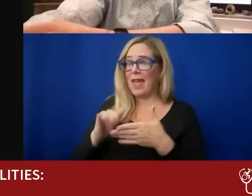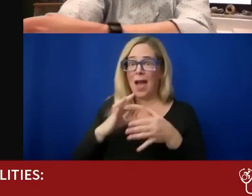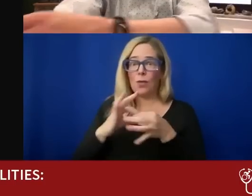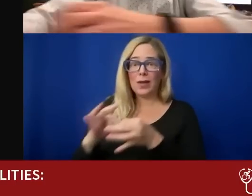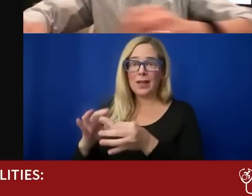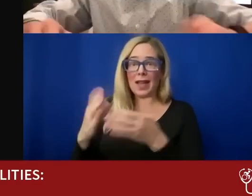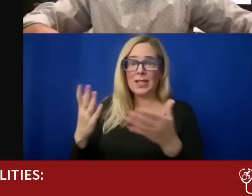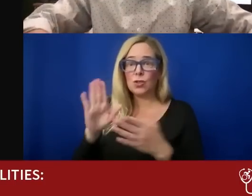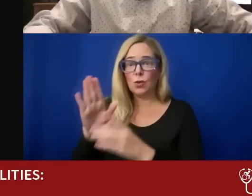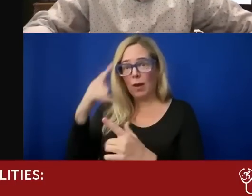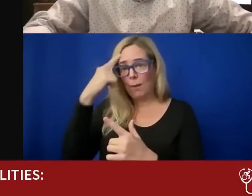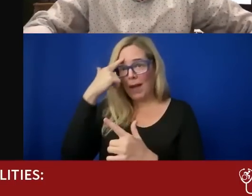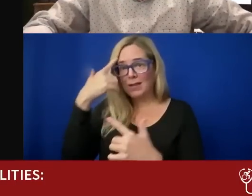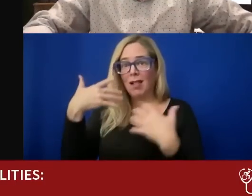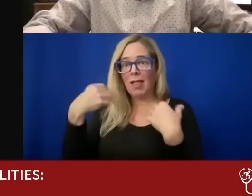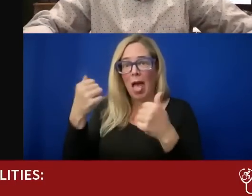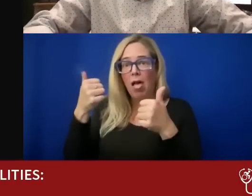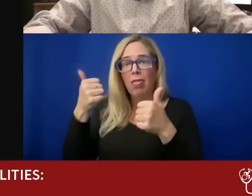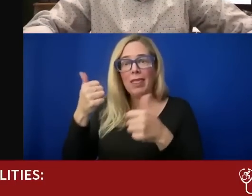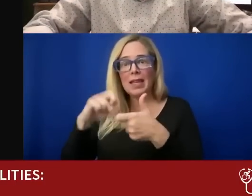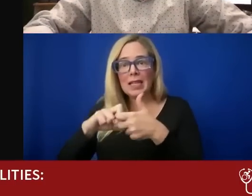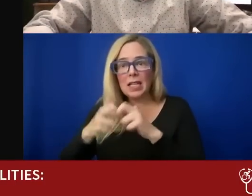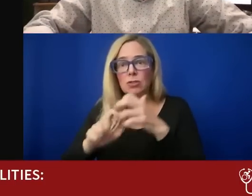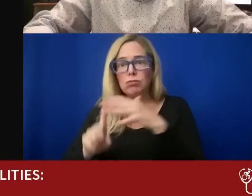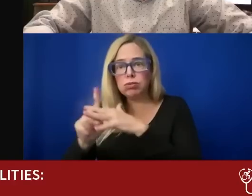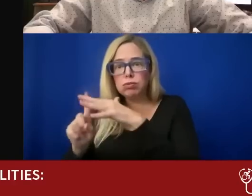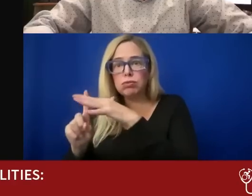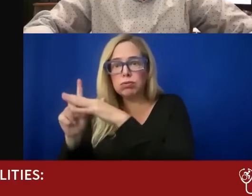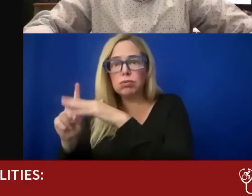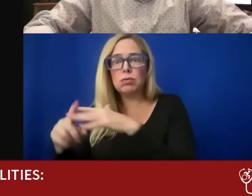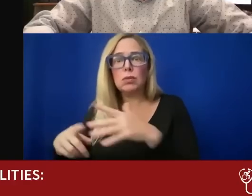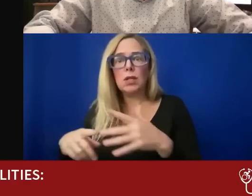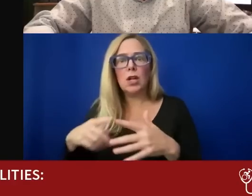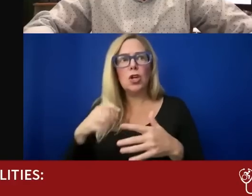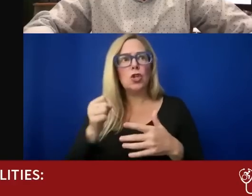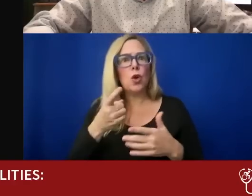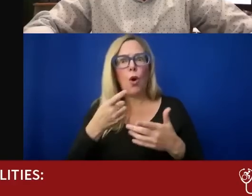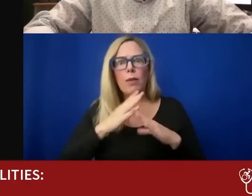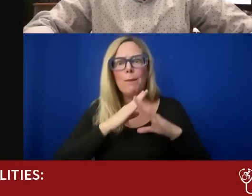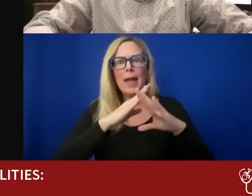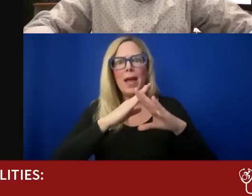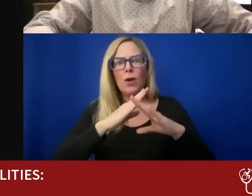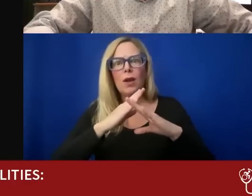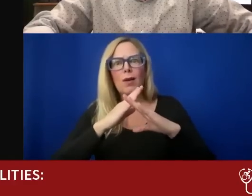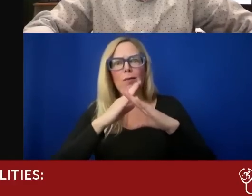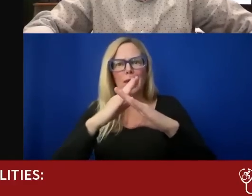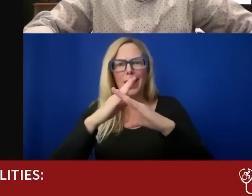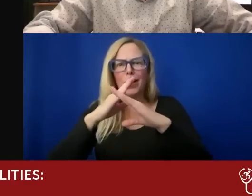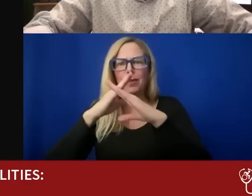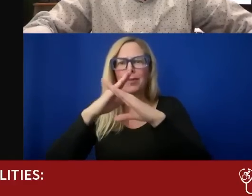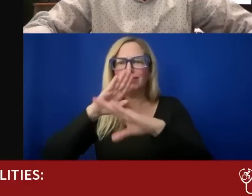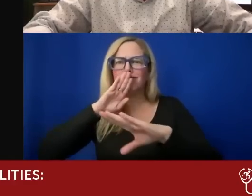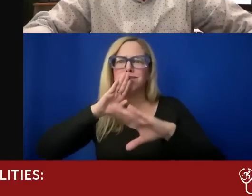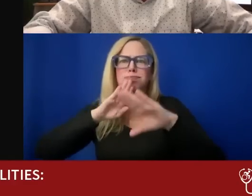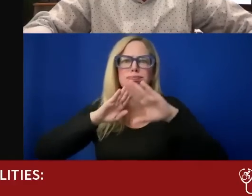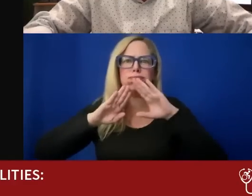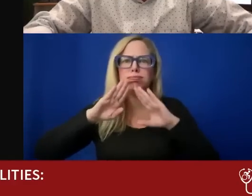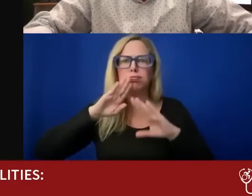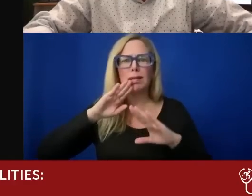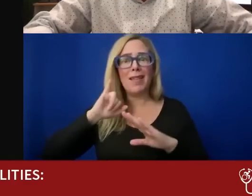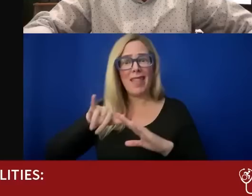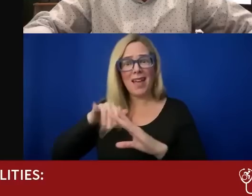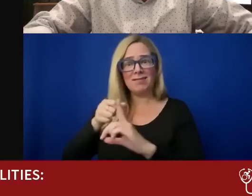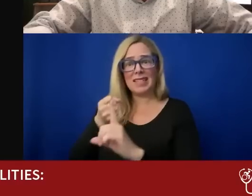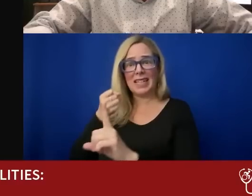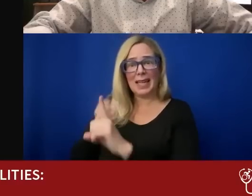to consider that the higher prevalence of these barriers that they're existing and experiencing in the healthcare system may have an impact